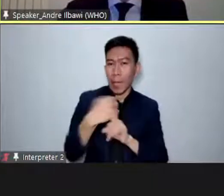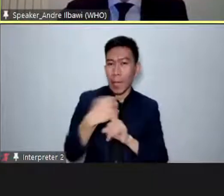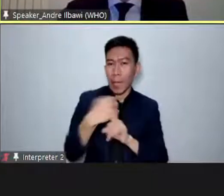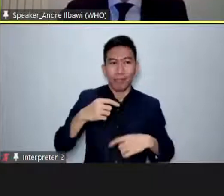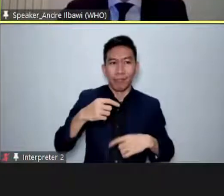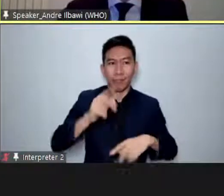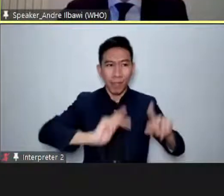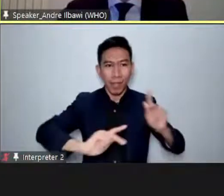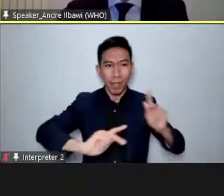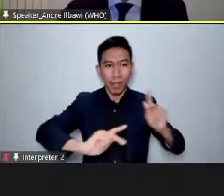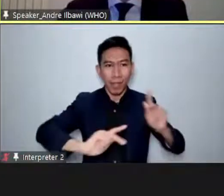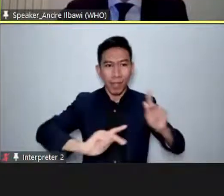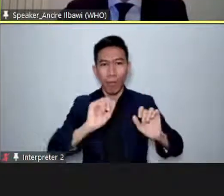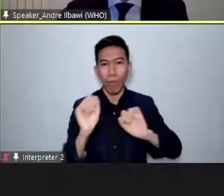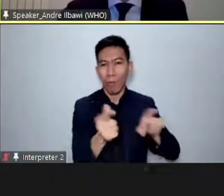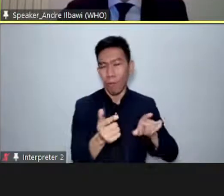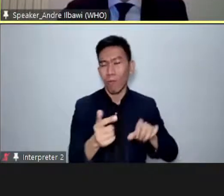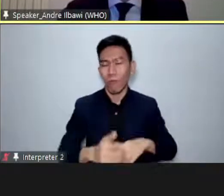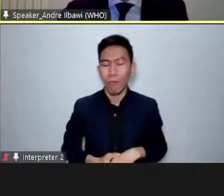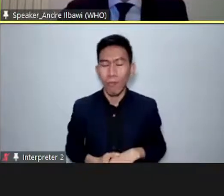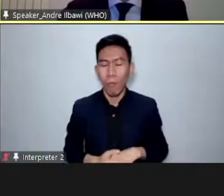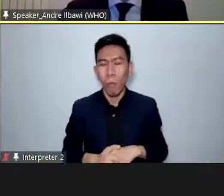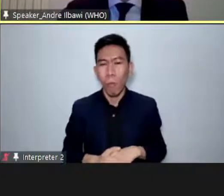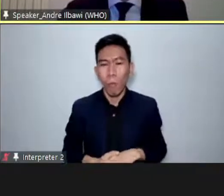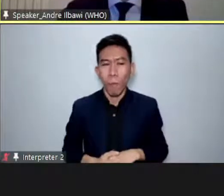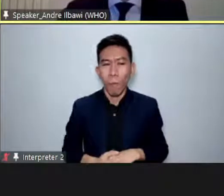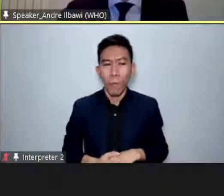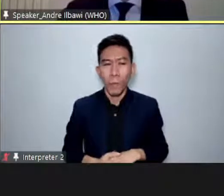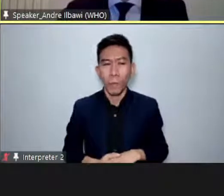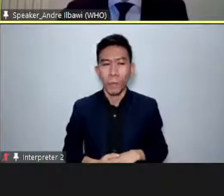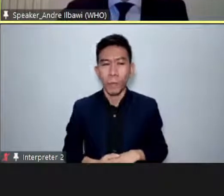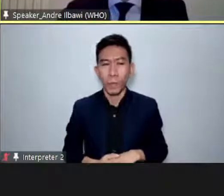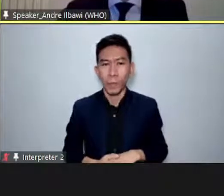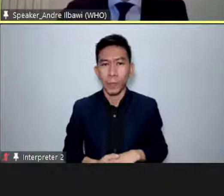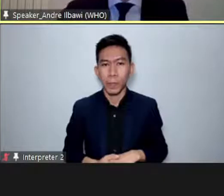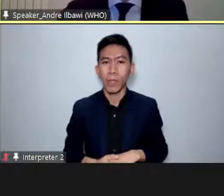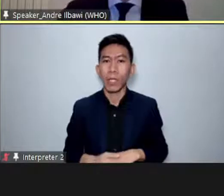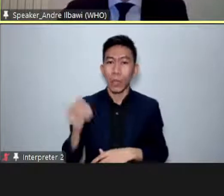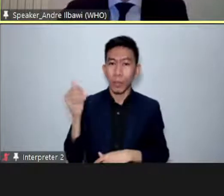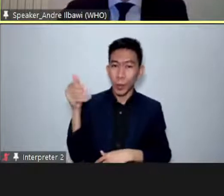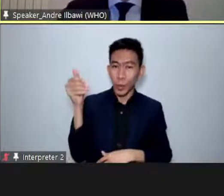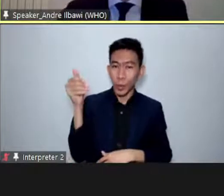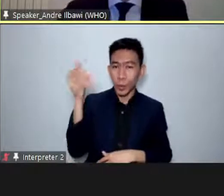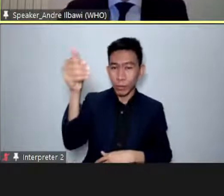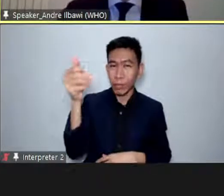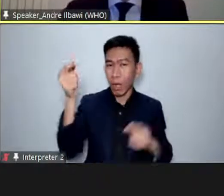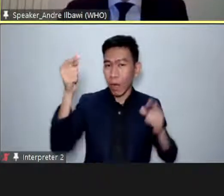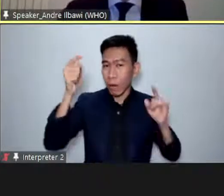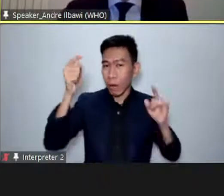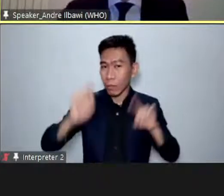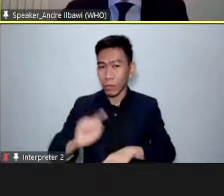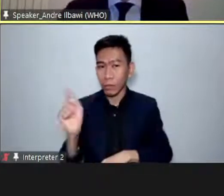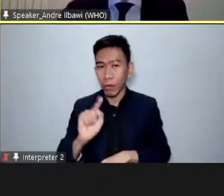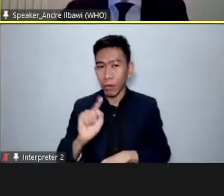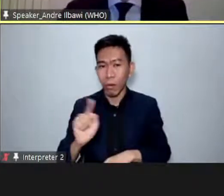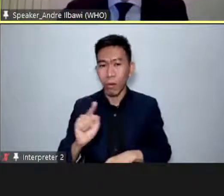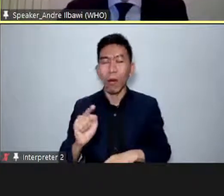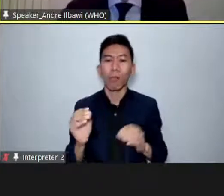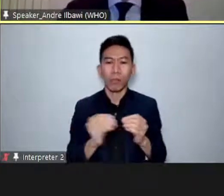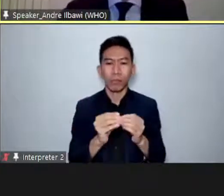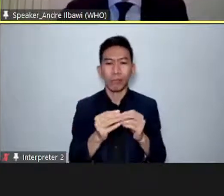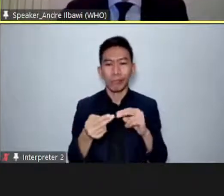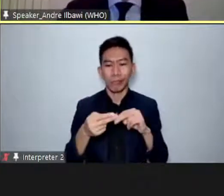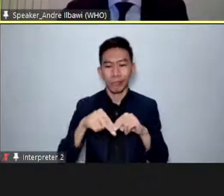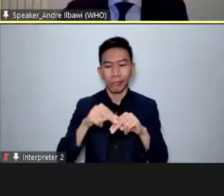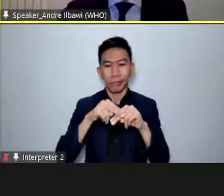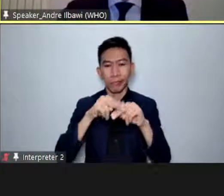already been directly impacted. And what will happen in the future? Here's where the numbers get more concerning. In the